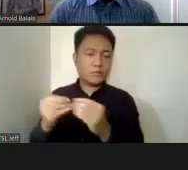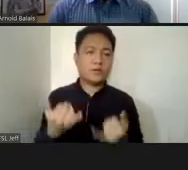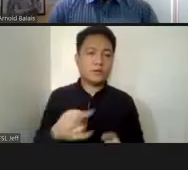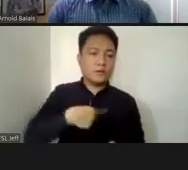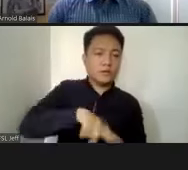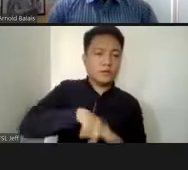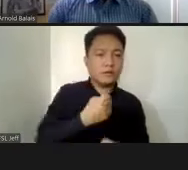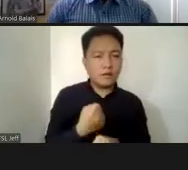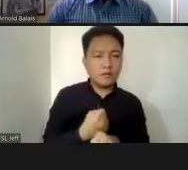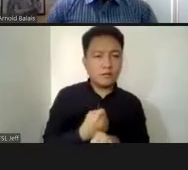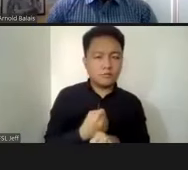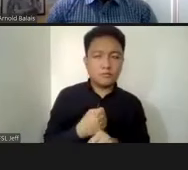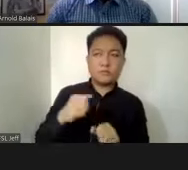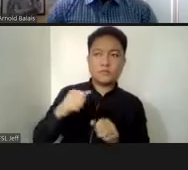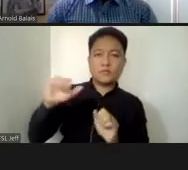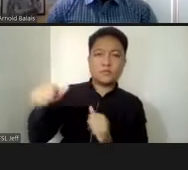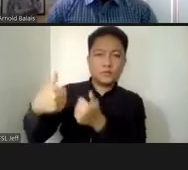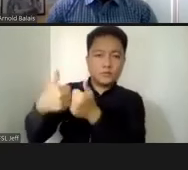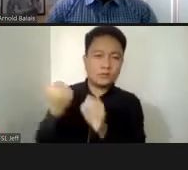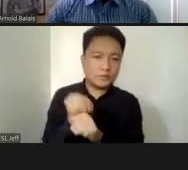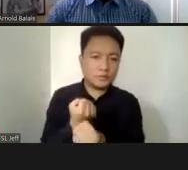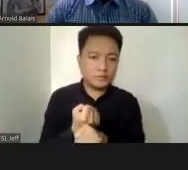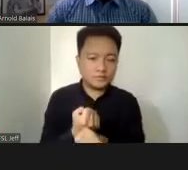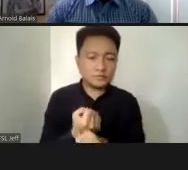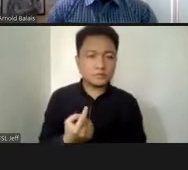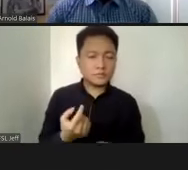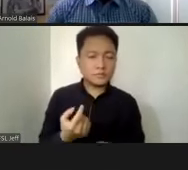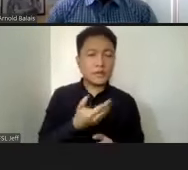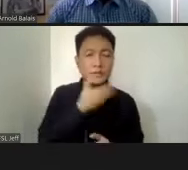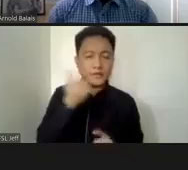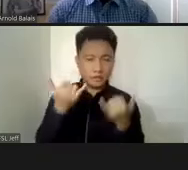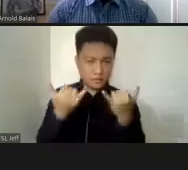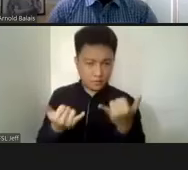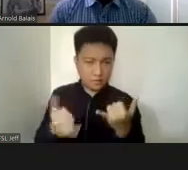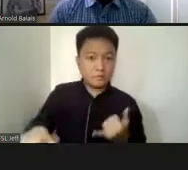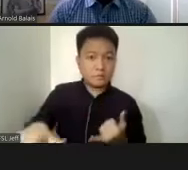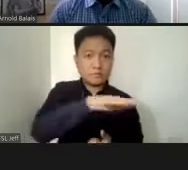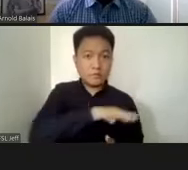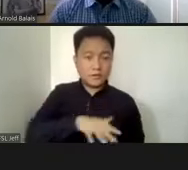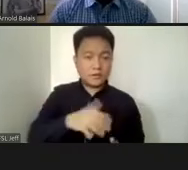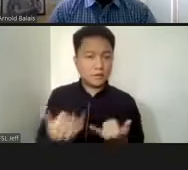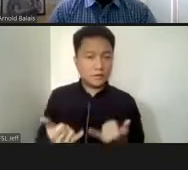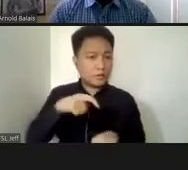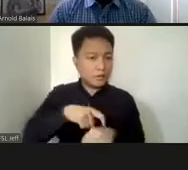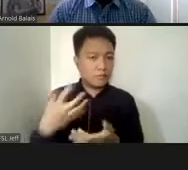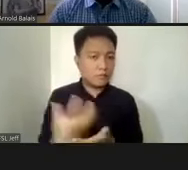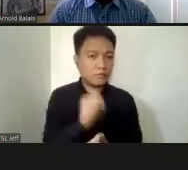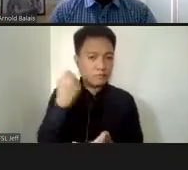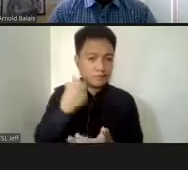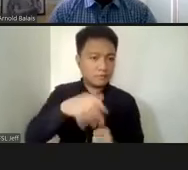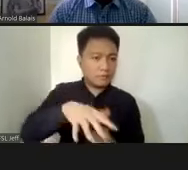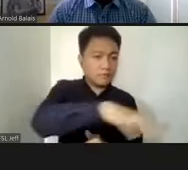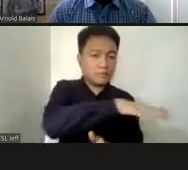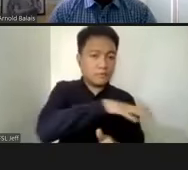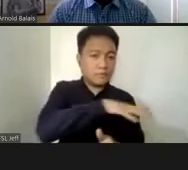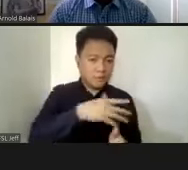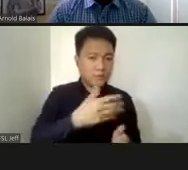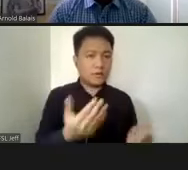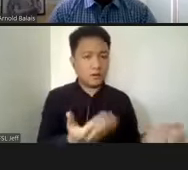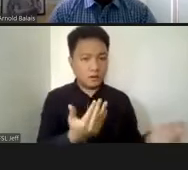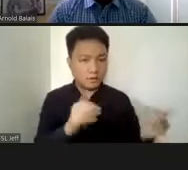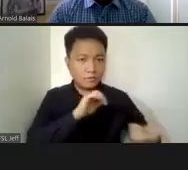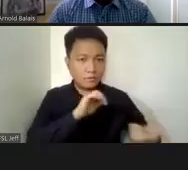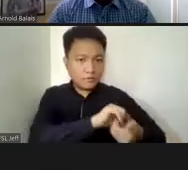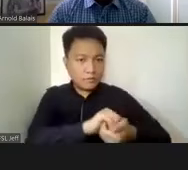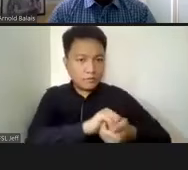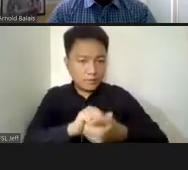marginalized communities to be involved in developing solutions for renewable na maaari